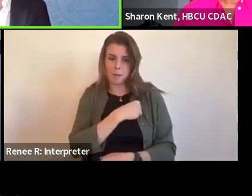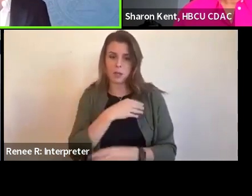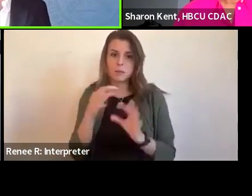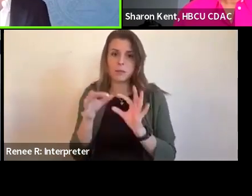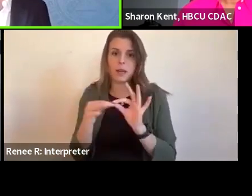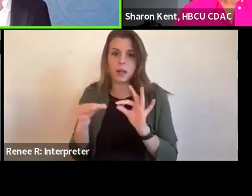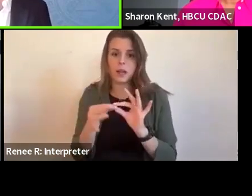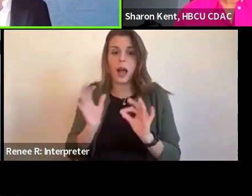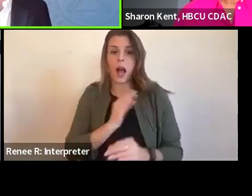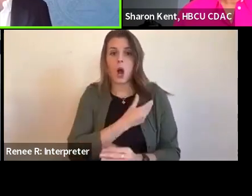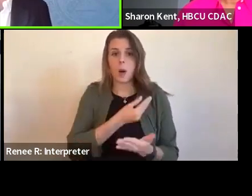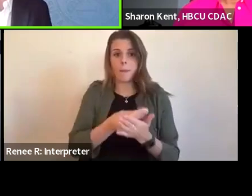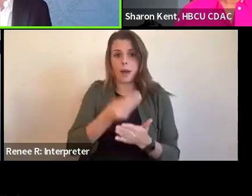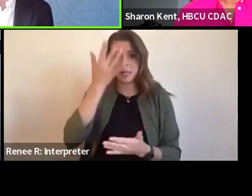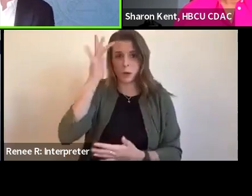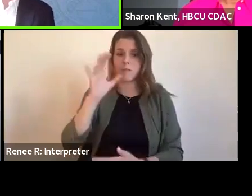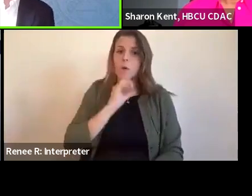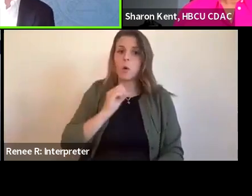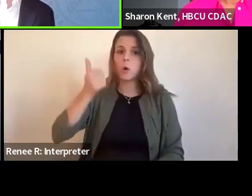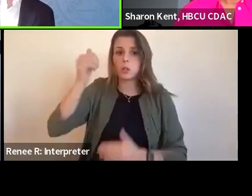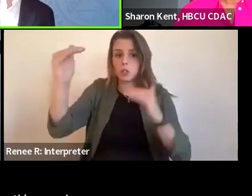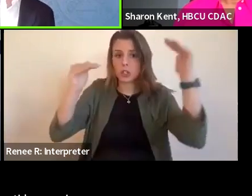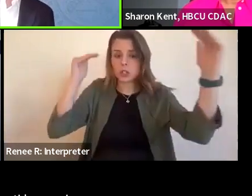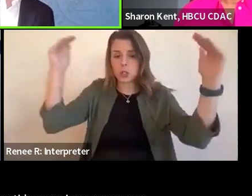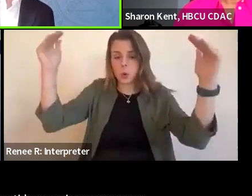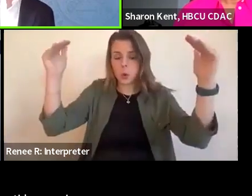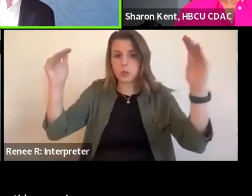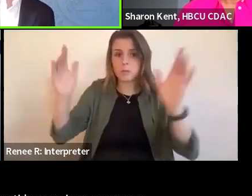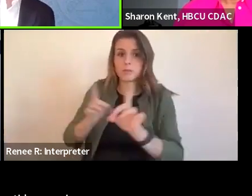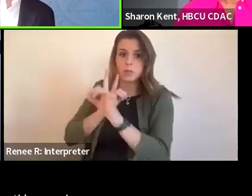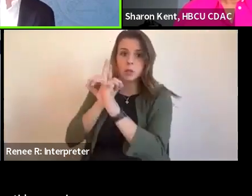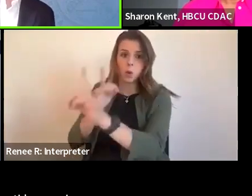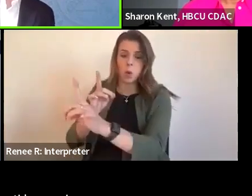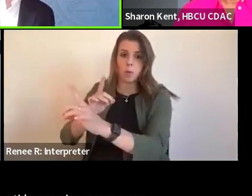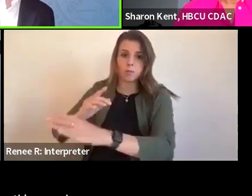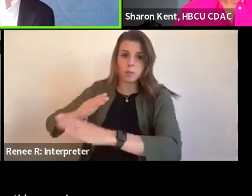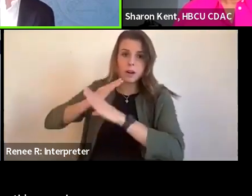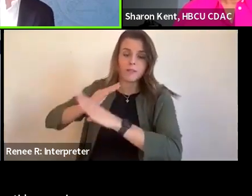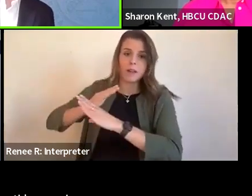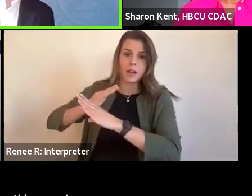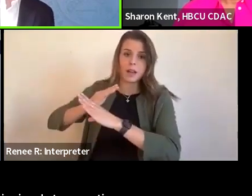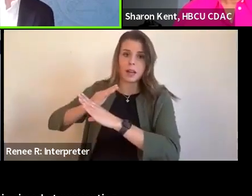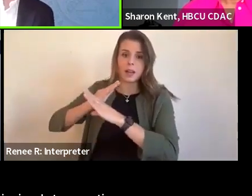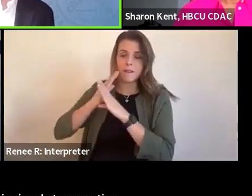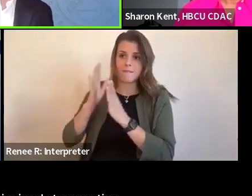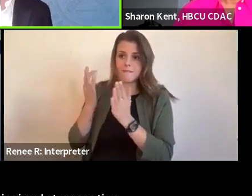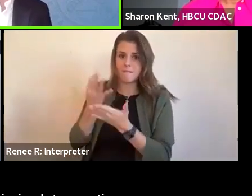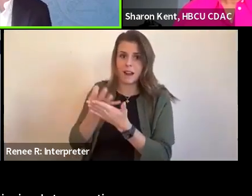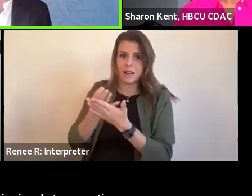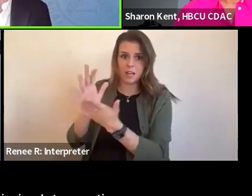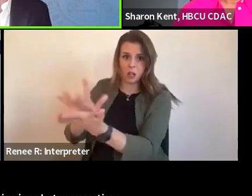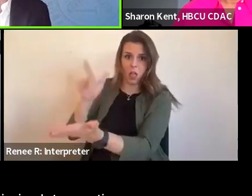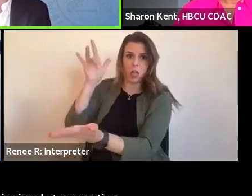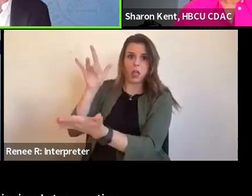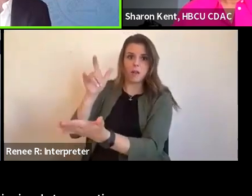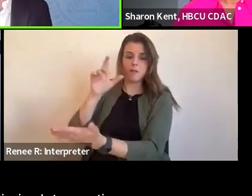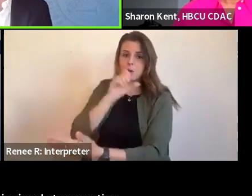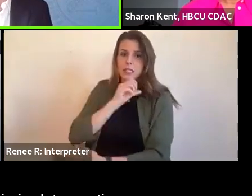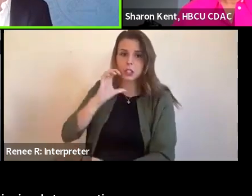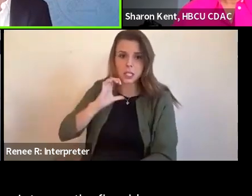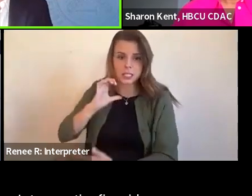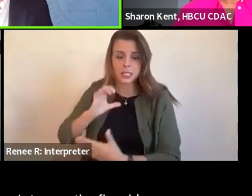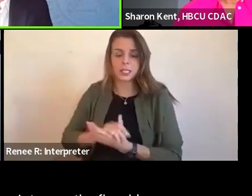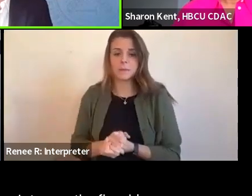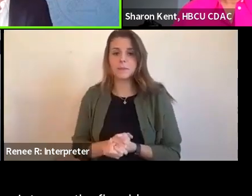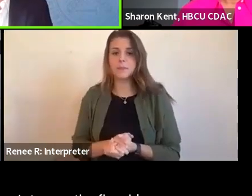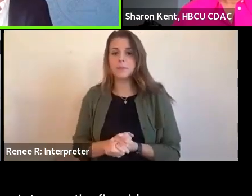as our Money Smart for older adult product, which is aimed at preventing financial exploitation and abuse of older adults. Our